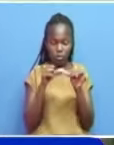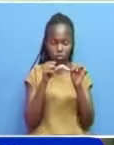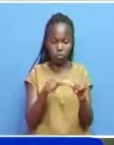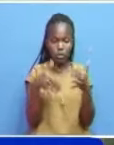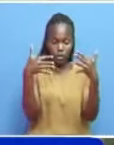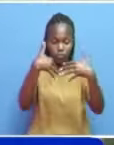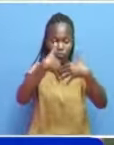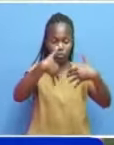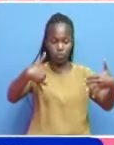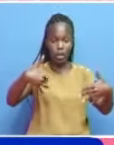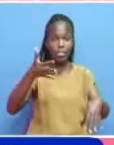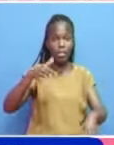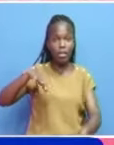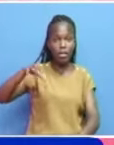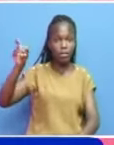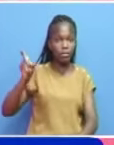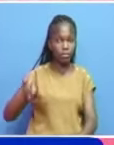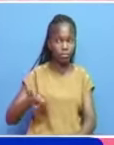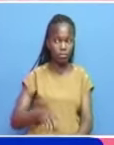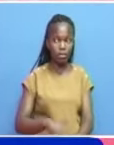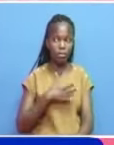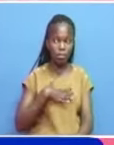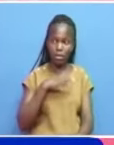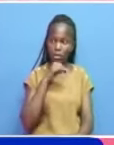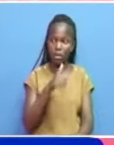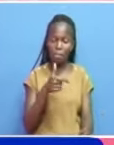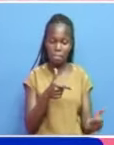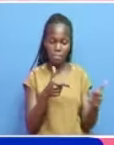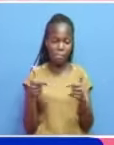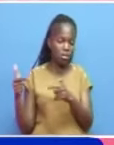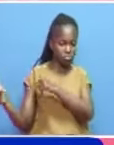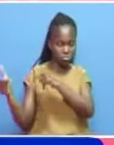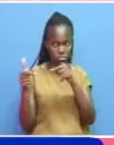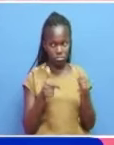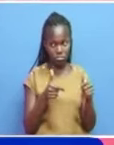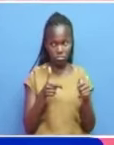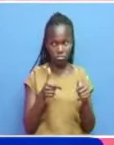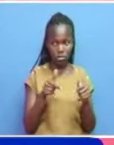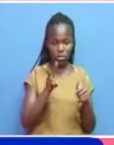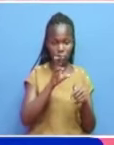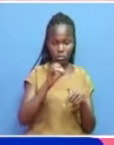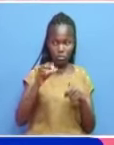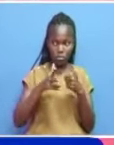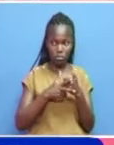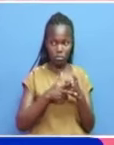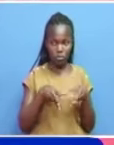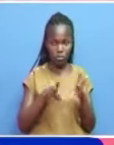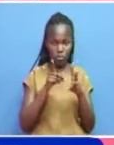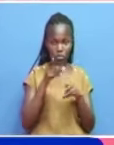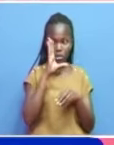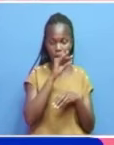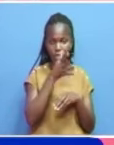mwaniko ilembetani dhii. Please don't cause chaos 2007 by the way you speak on the